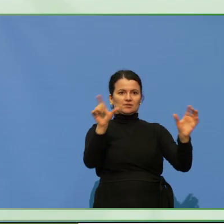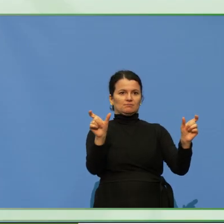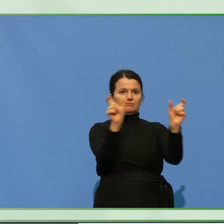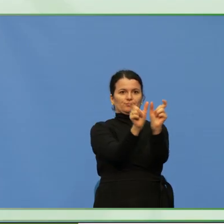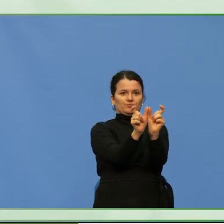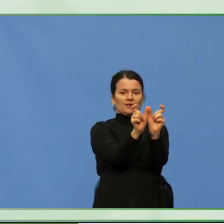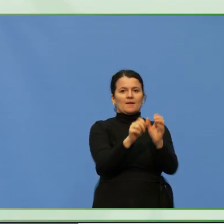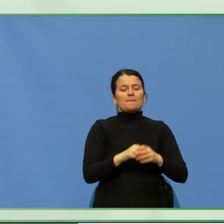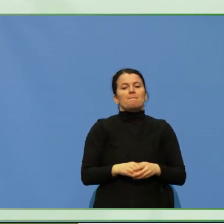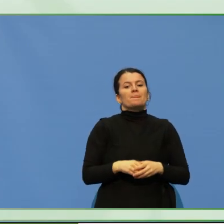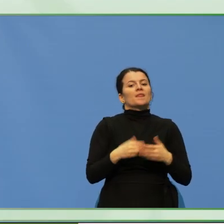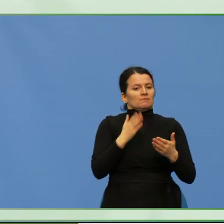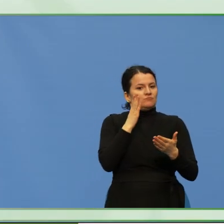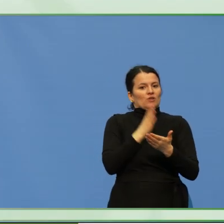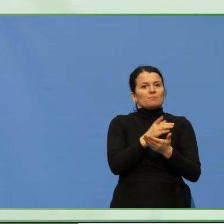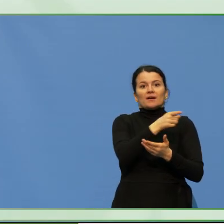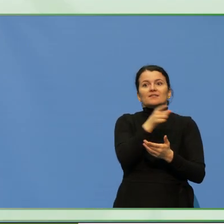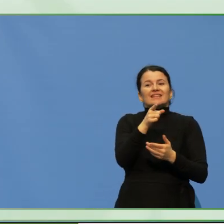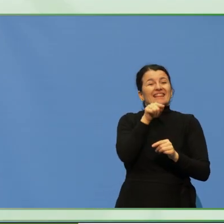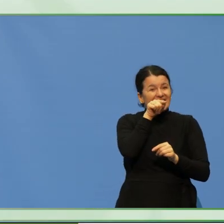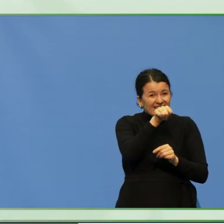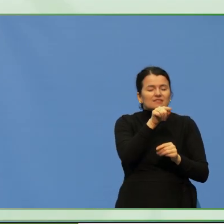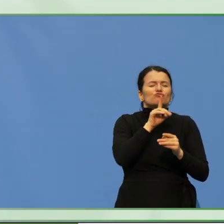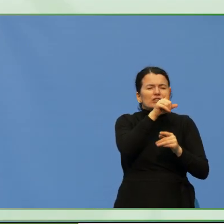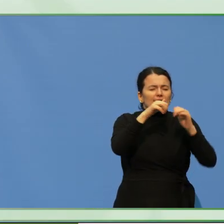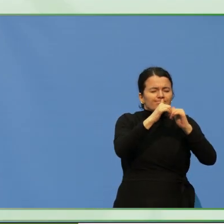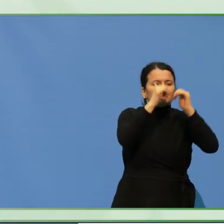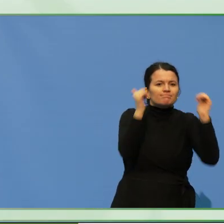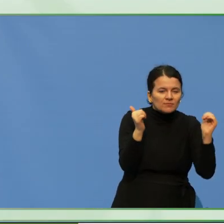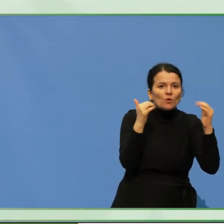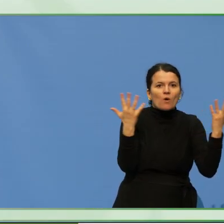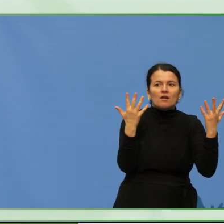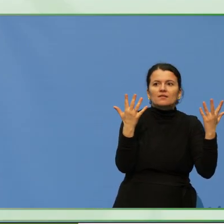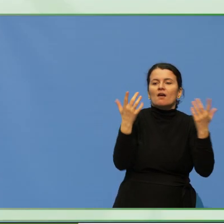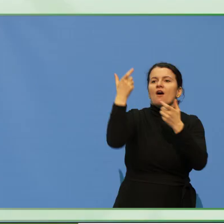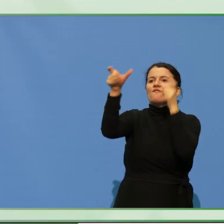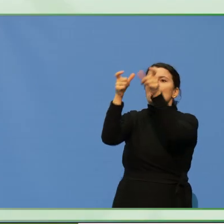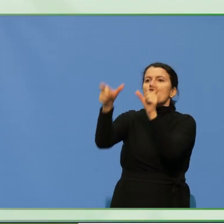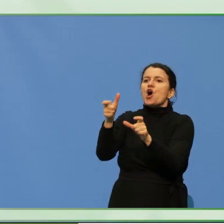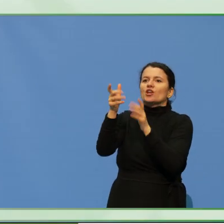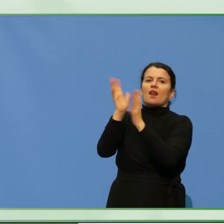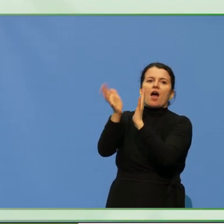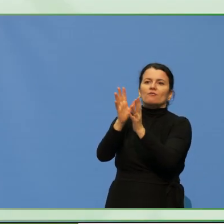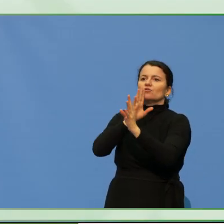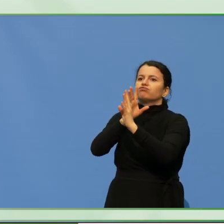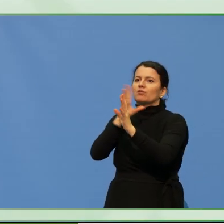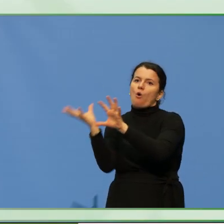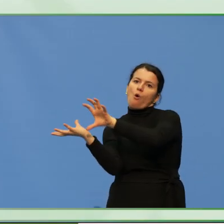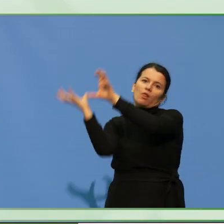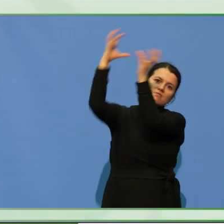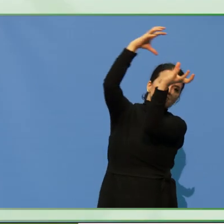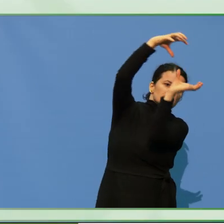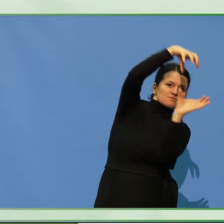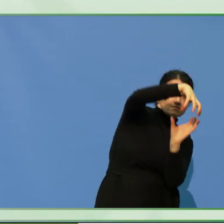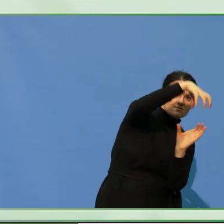model. At least some of the models are. And what that means is making predictive models, either in imagery or in text, based